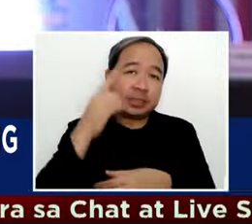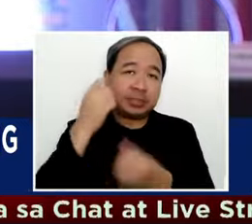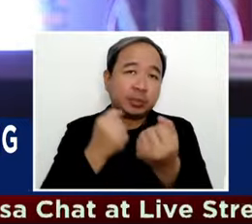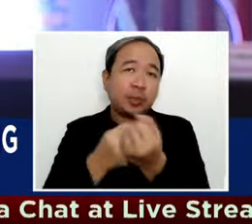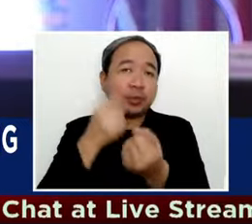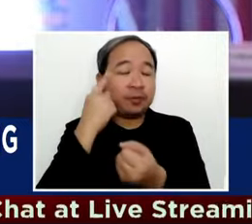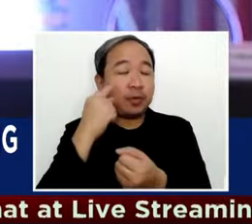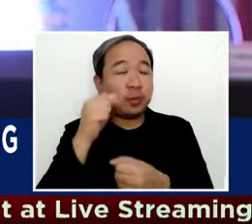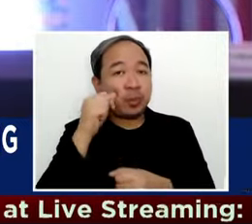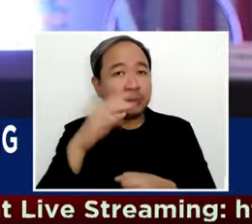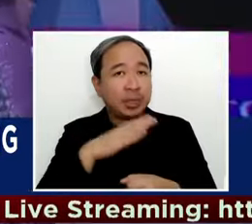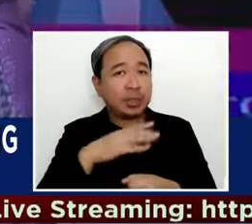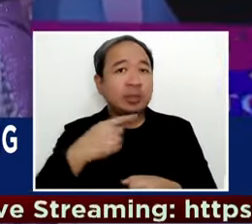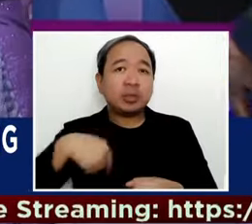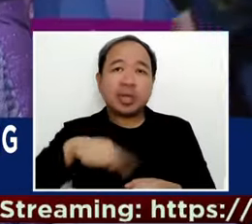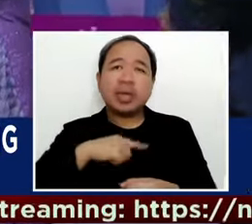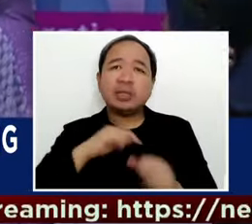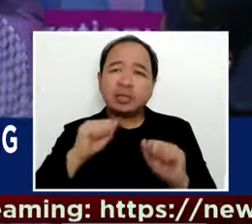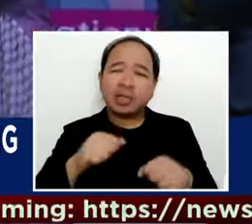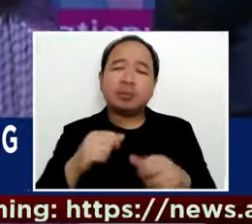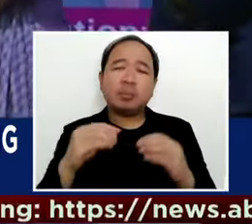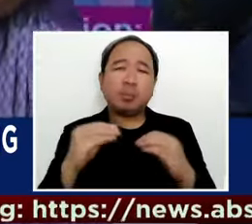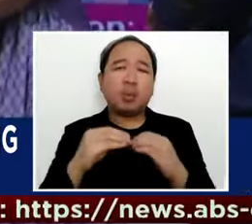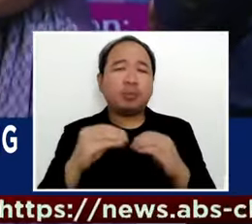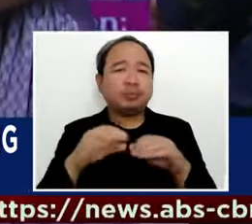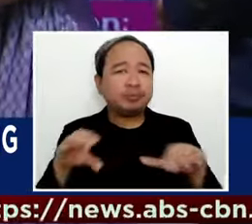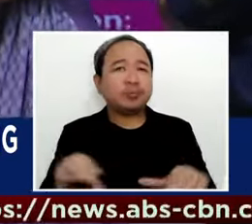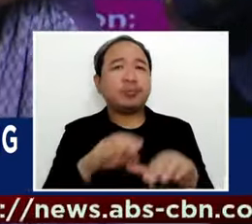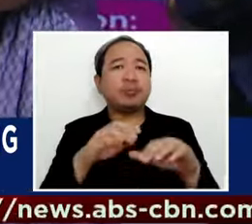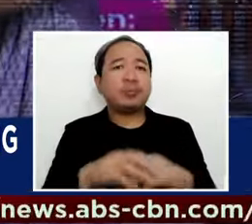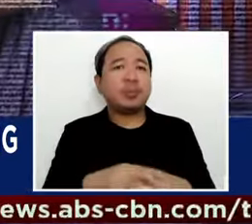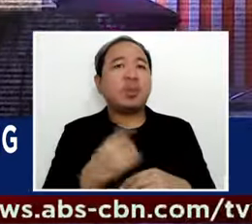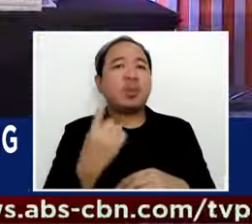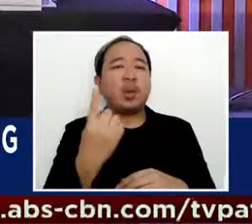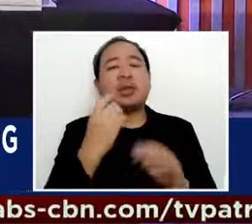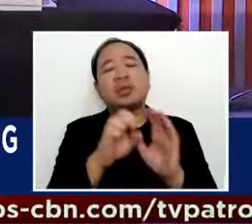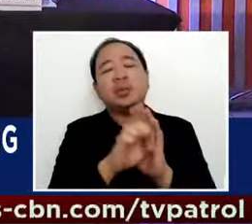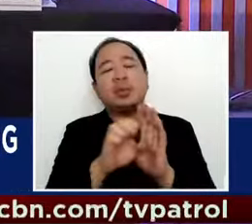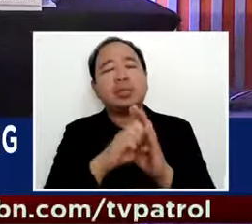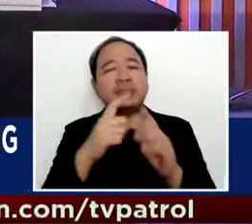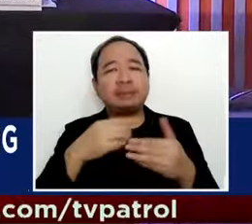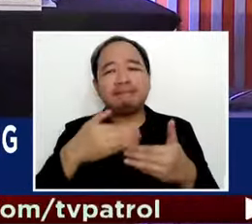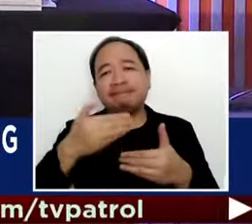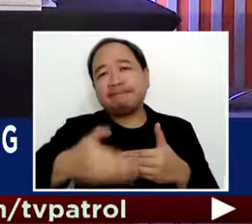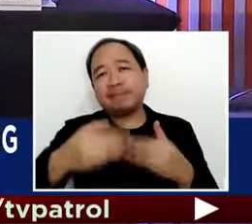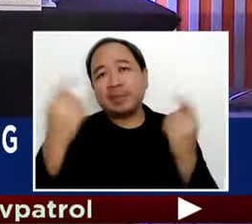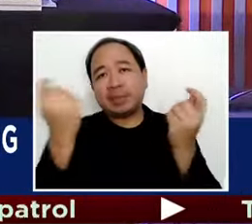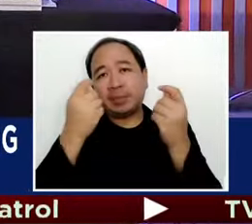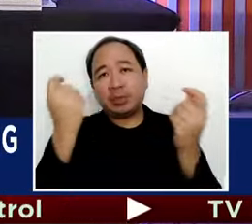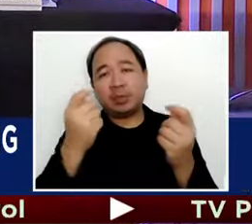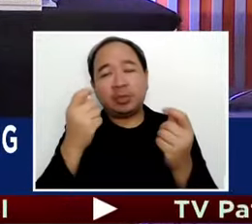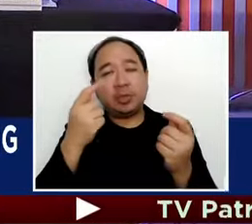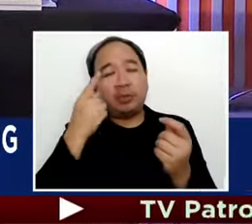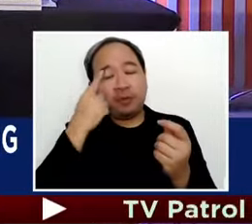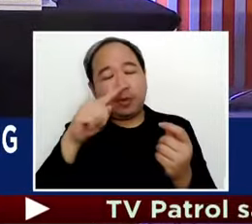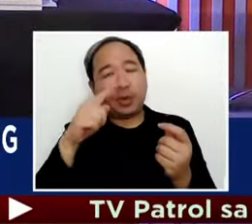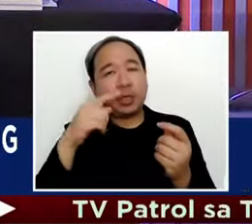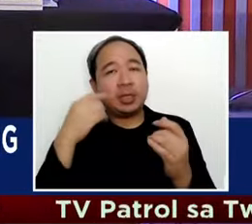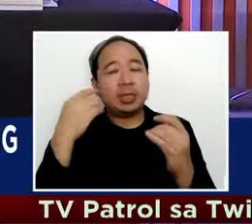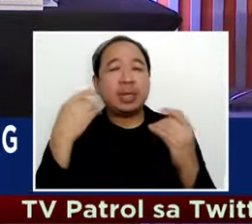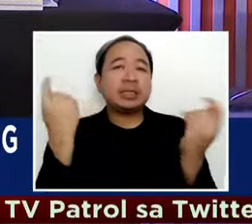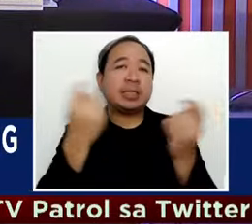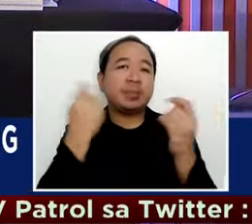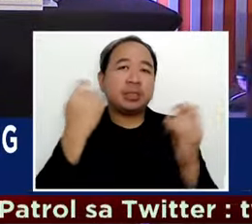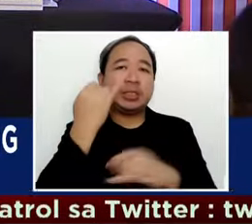to be able to do more. Isa lamang ito sa serye ng mga selebrasyon na inihanda sa pagunitan ng